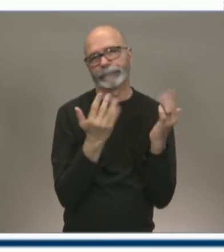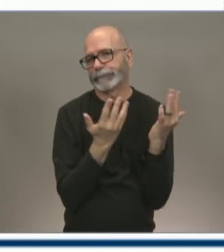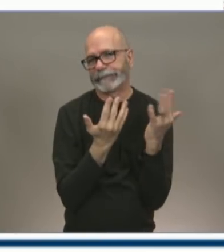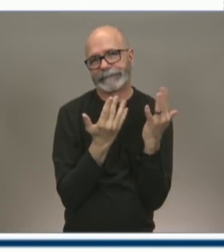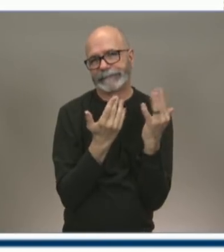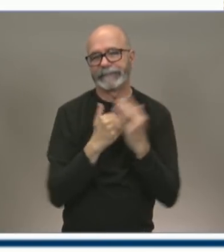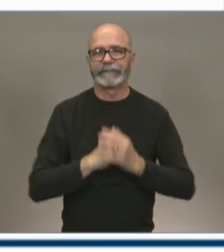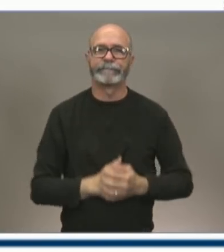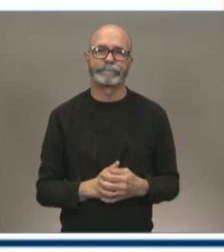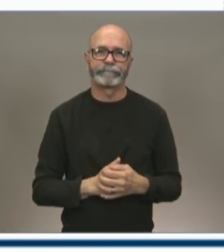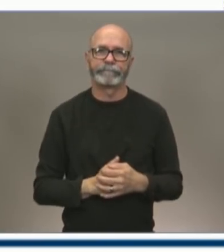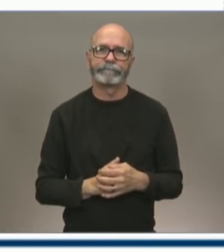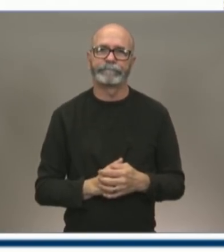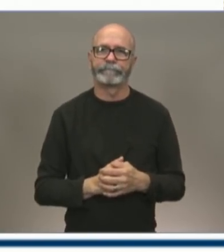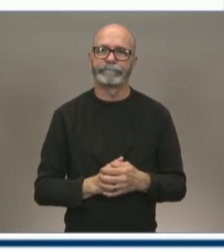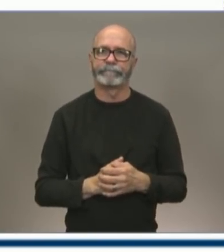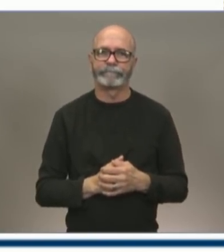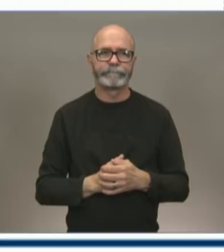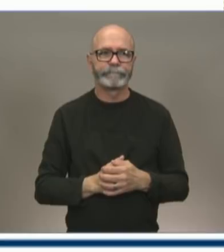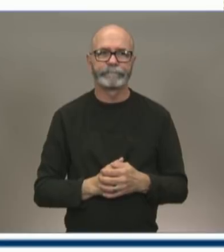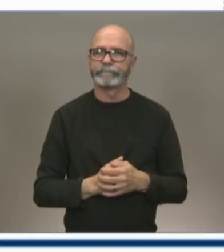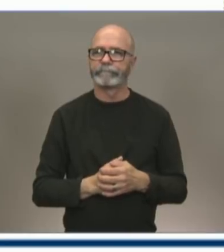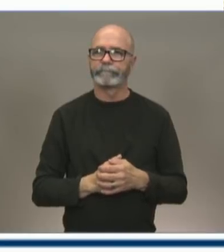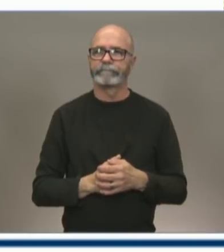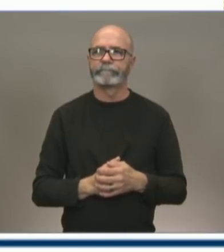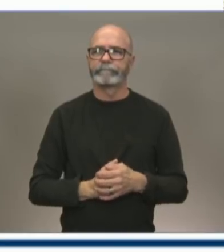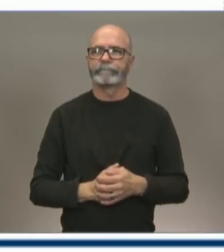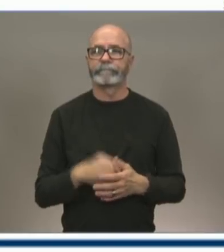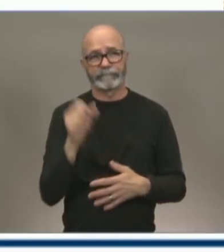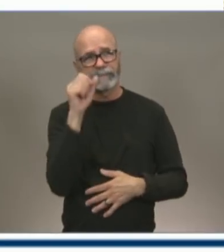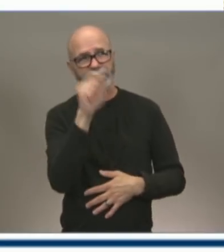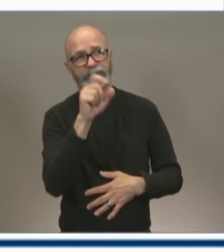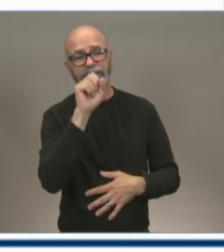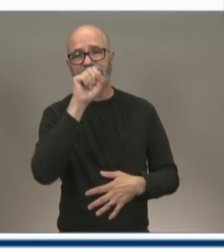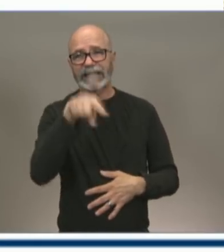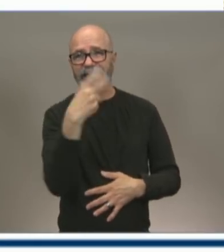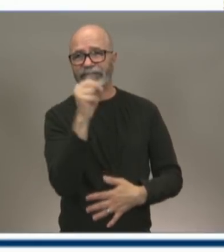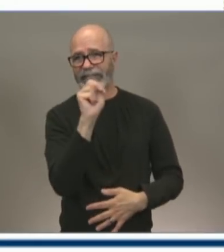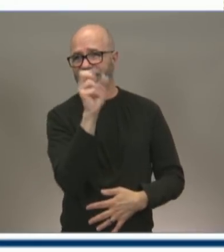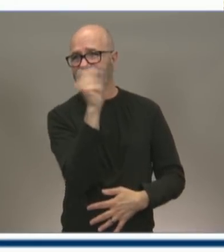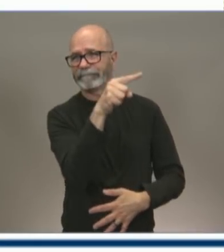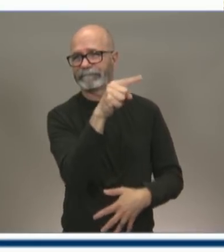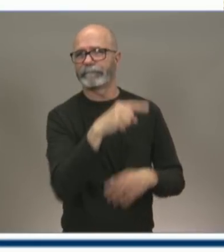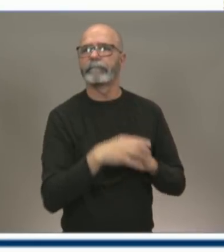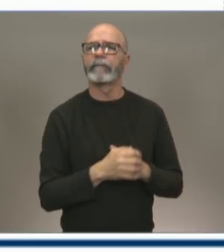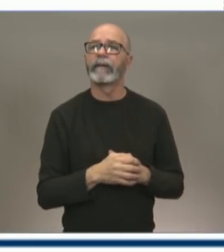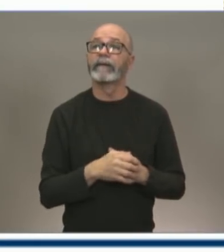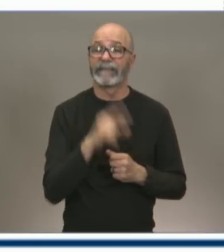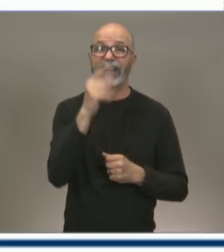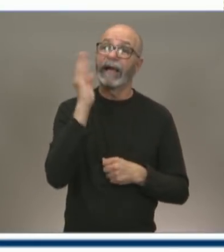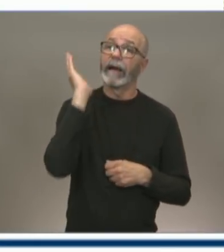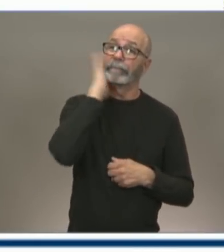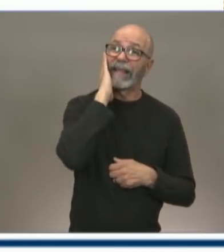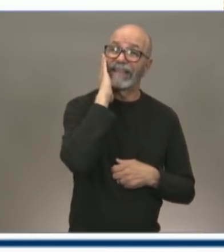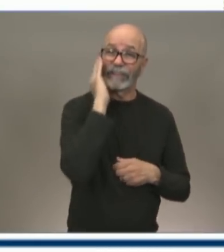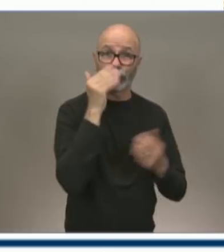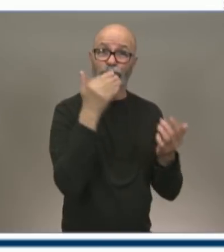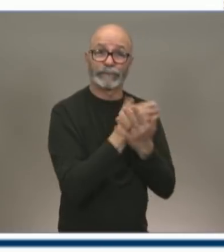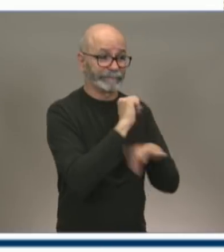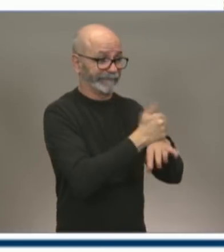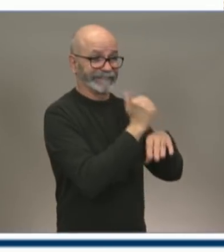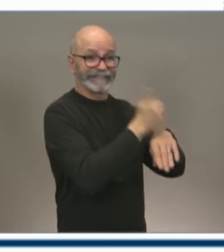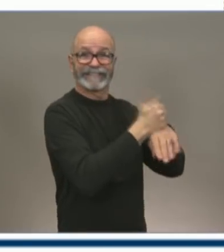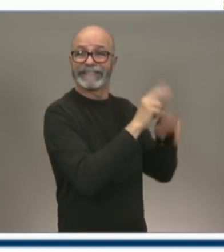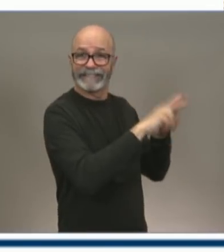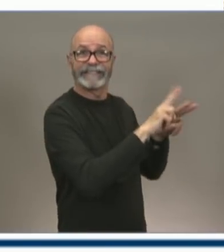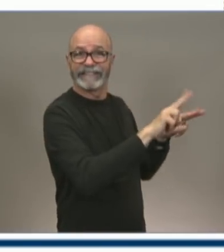Natasha. Okay. And Premier, I'm just wondering, just on the beds, I know you said this was kind of the first phase of a